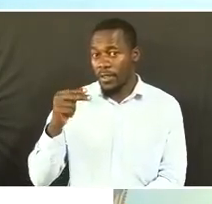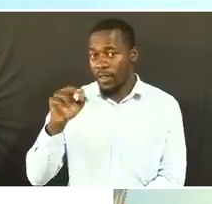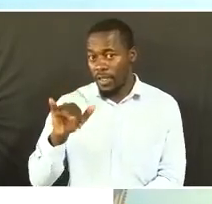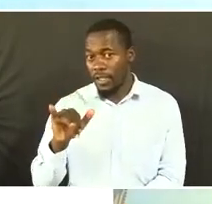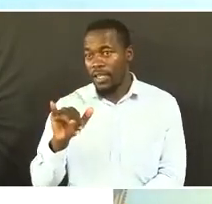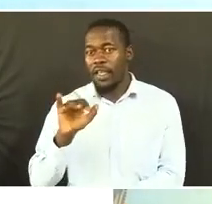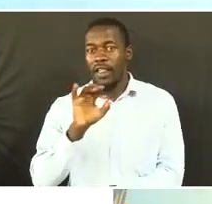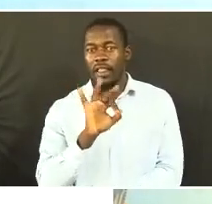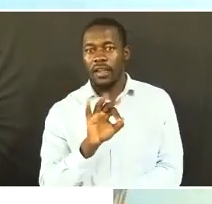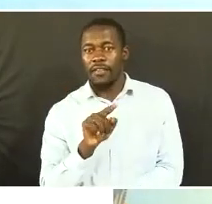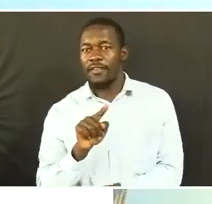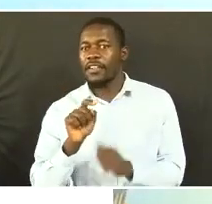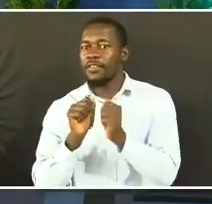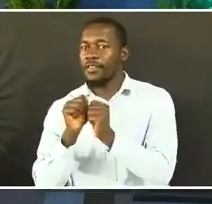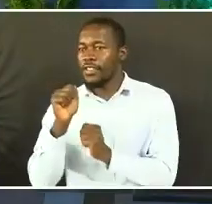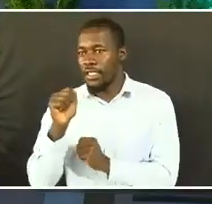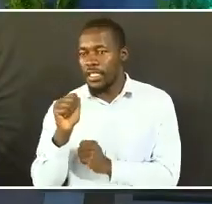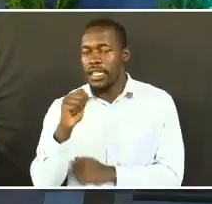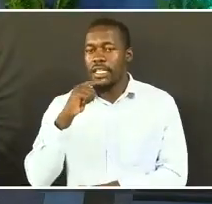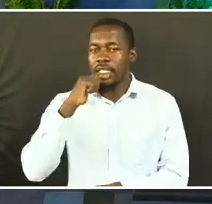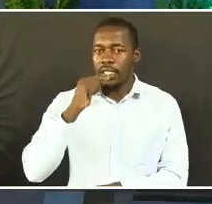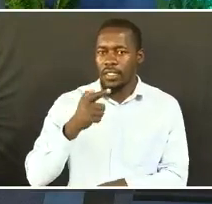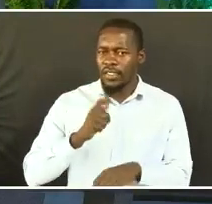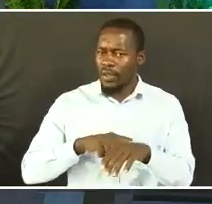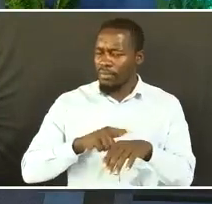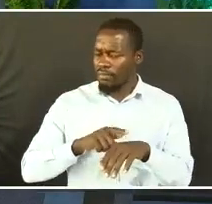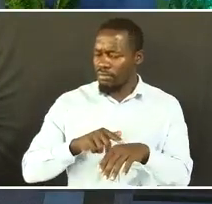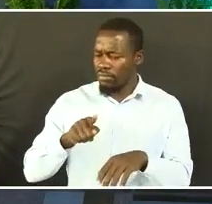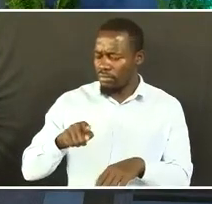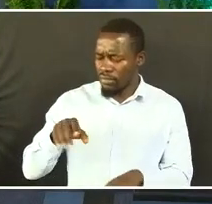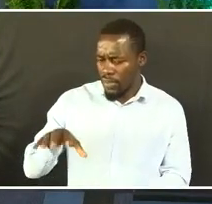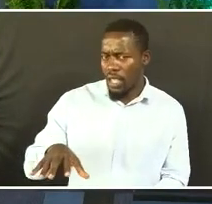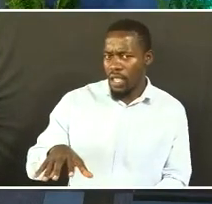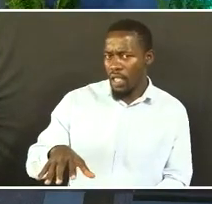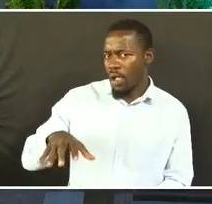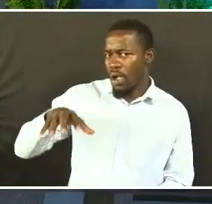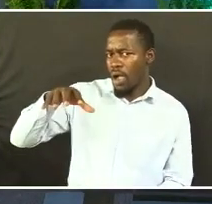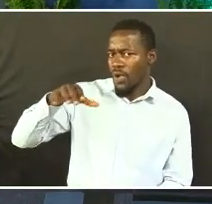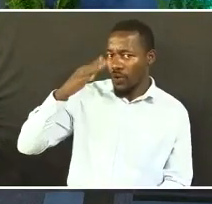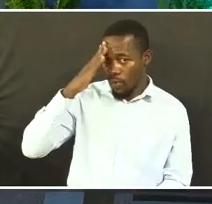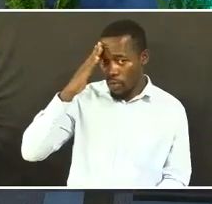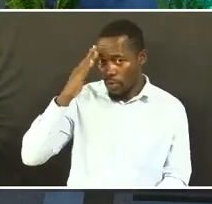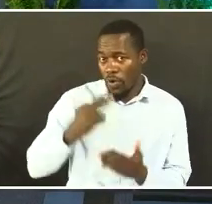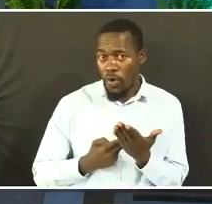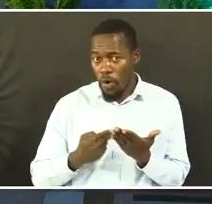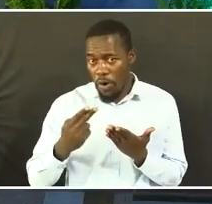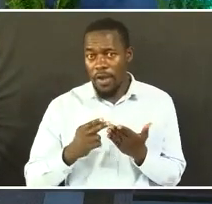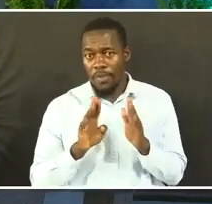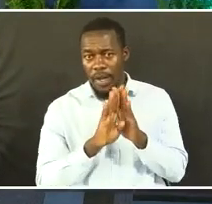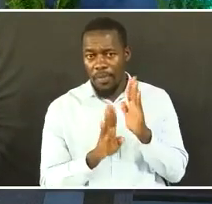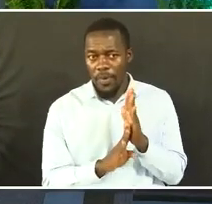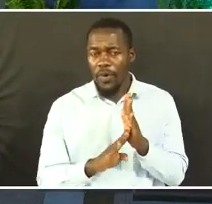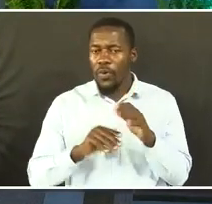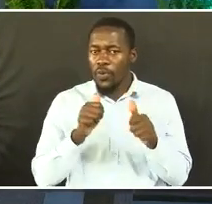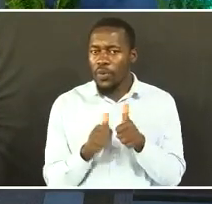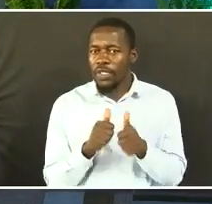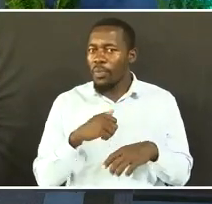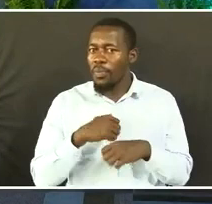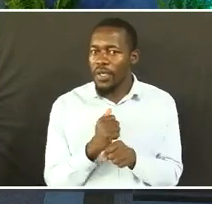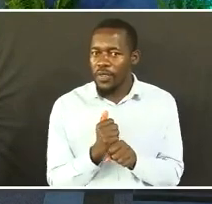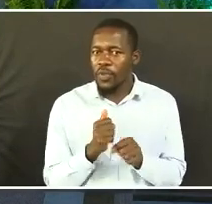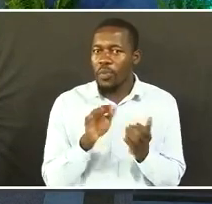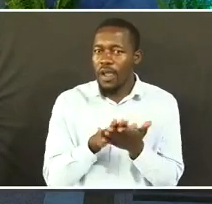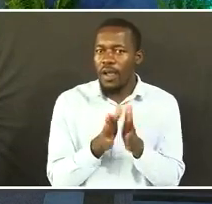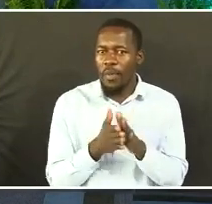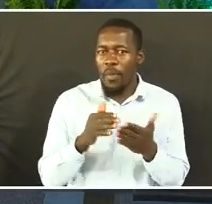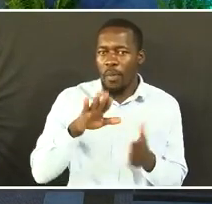that from a child, Timothy, you have known the holy scriptures, which are able to make you wise unto salvation